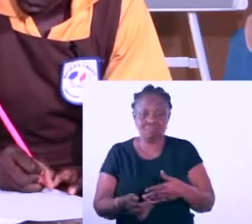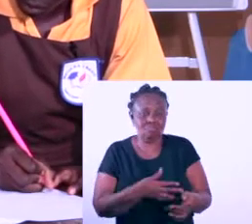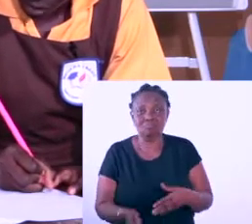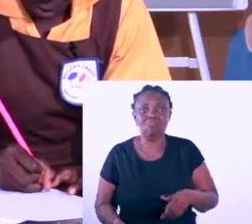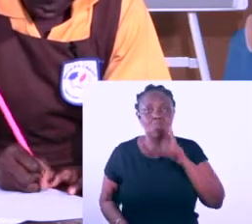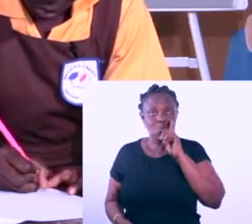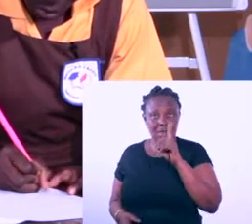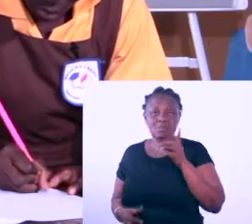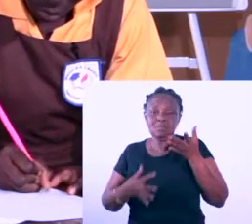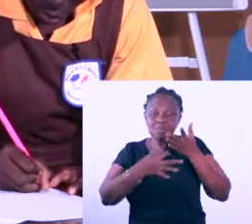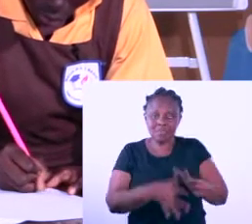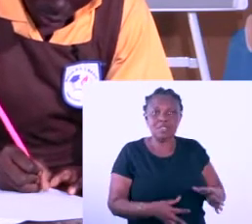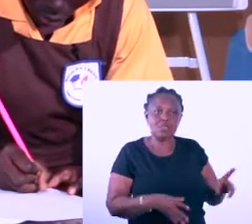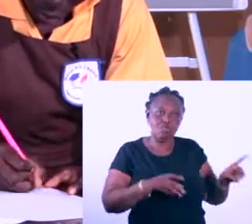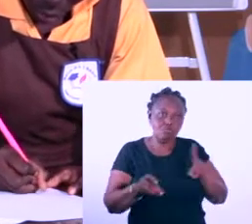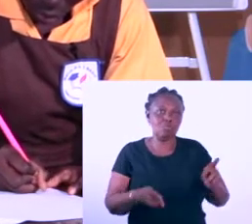Division.